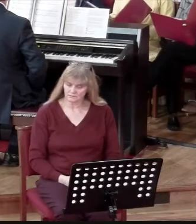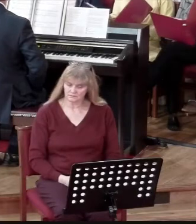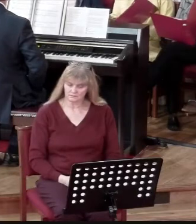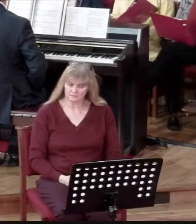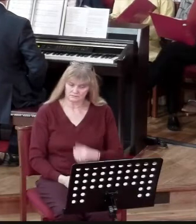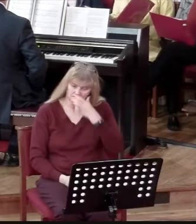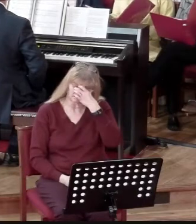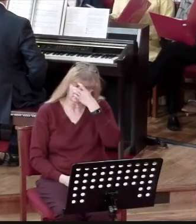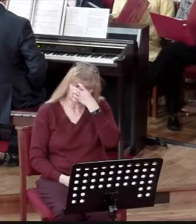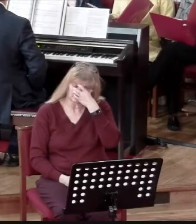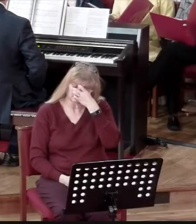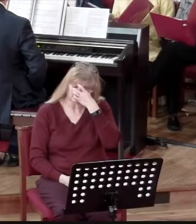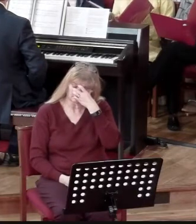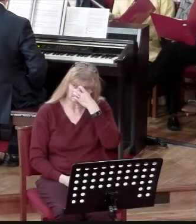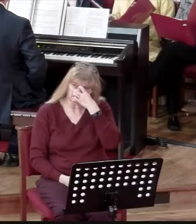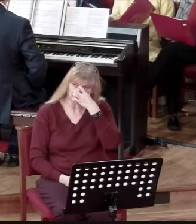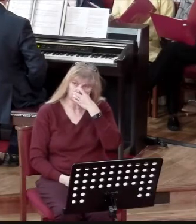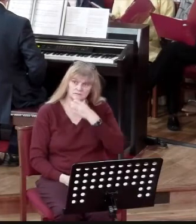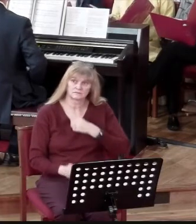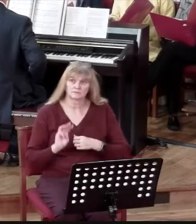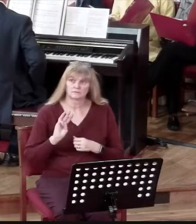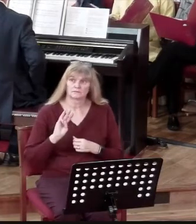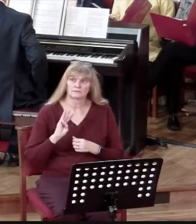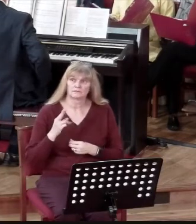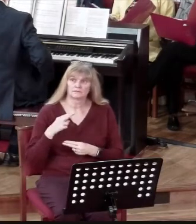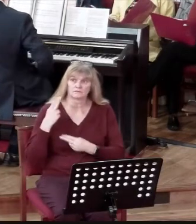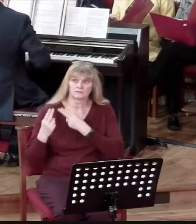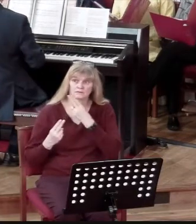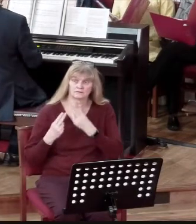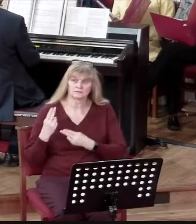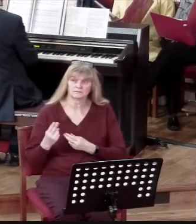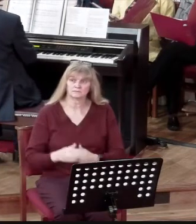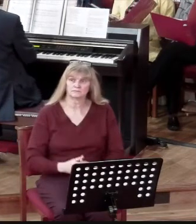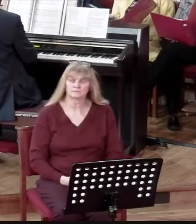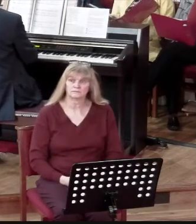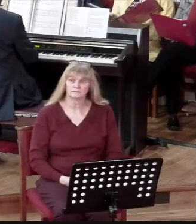I hope, but it's called Come, O Fount of Every Blessing.